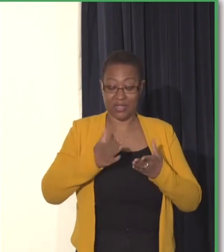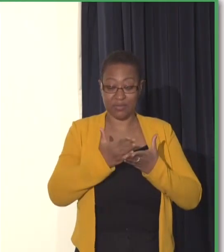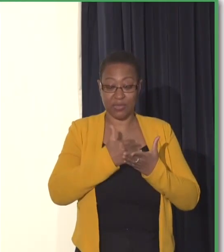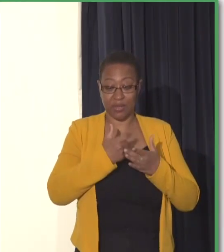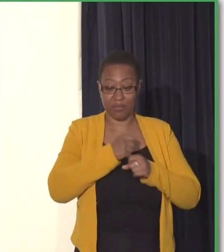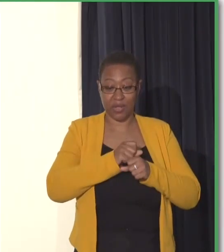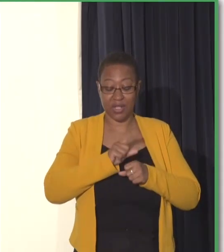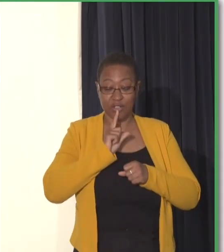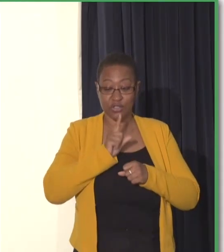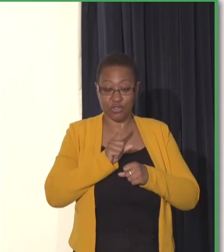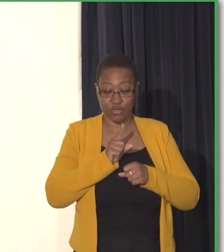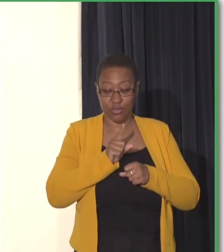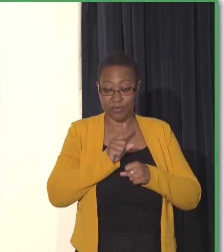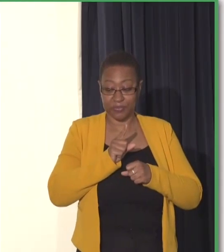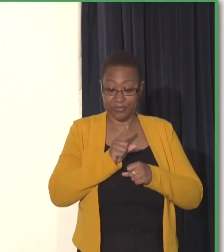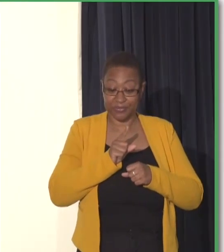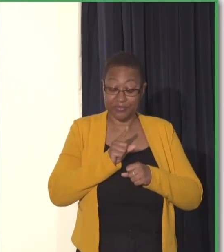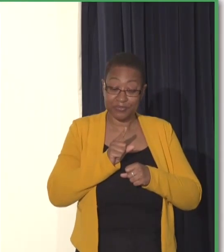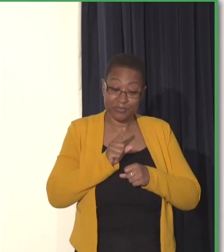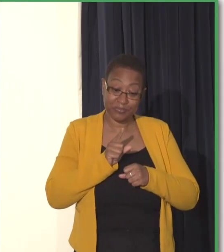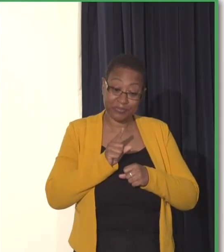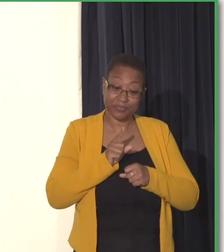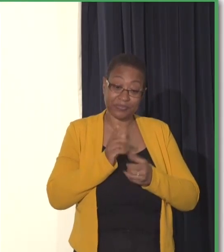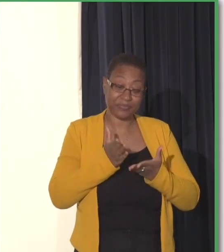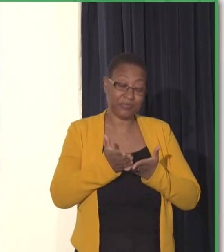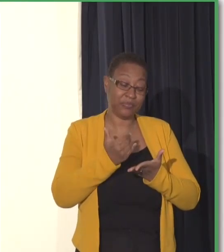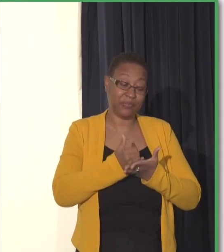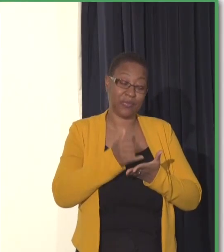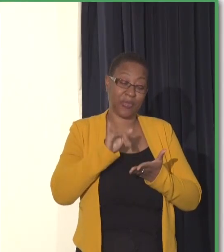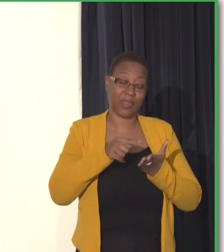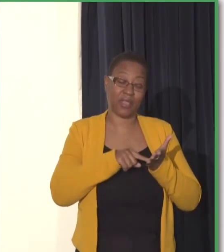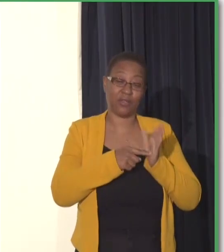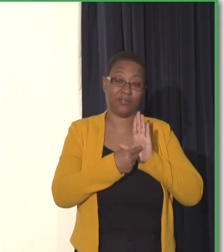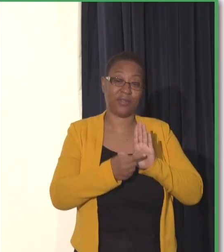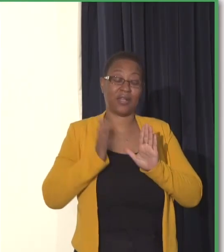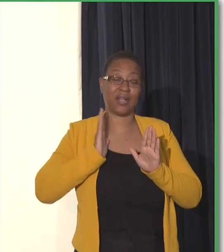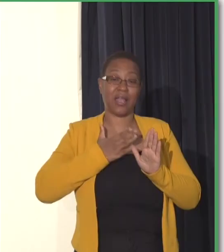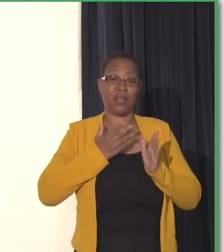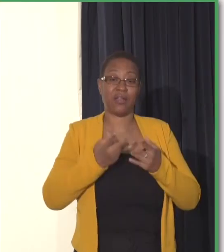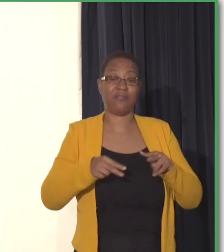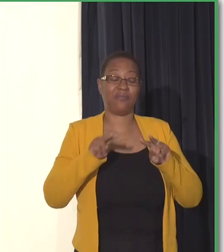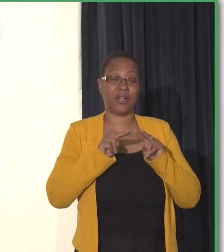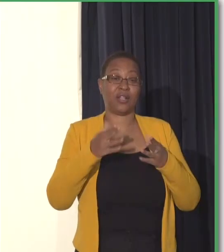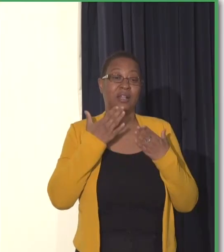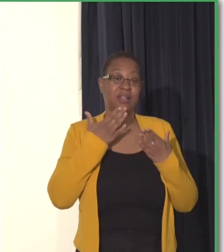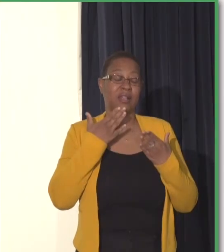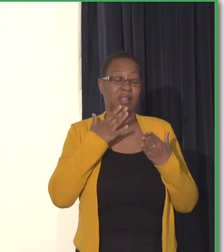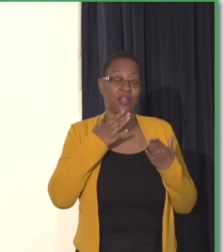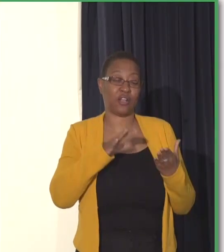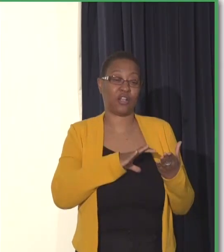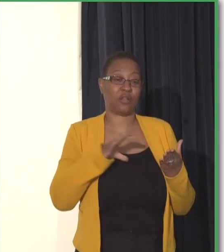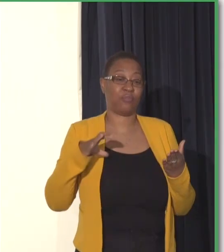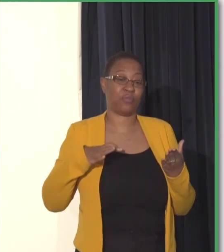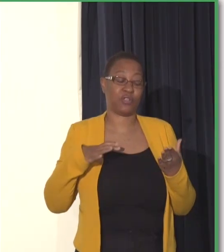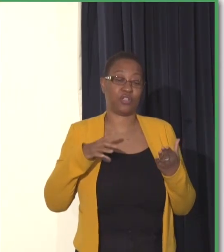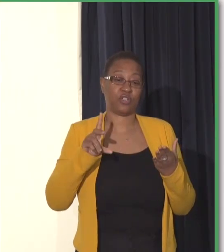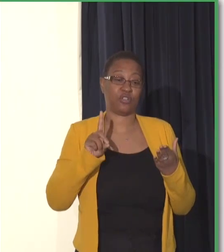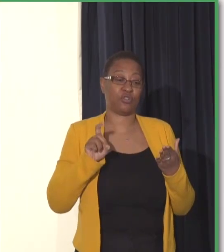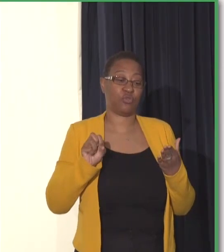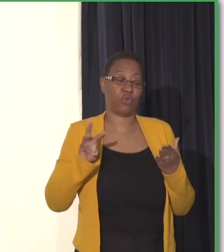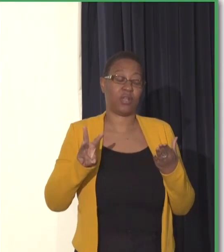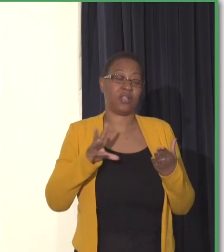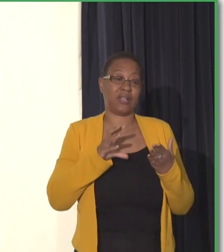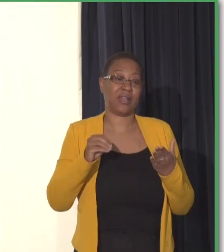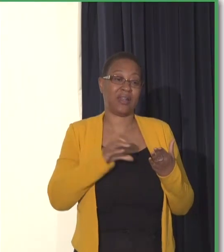sure that it was a budget that reflect our values. So again, thank you, Commissioner DeWash, and